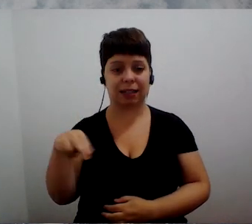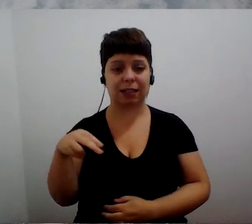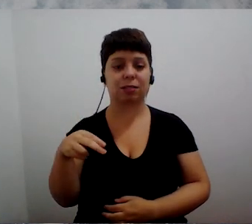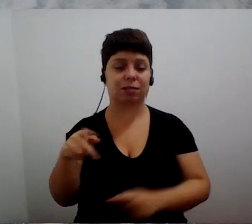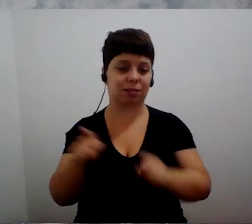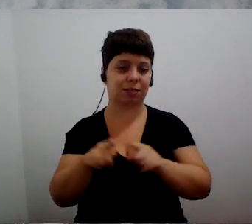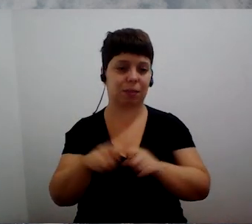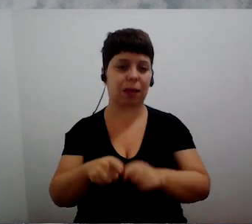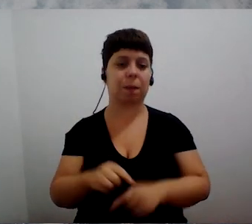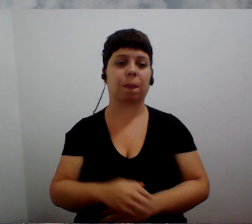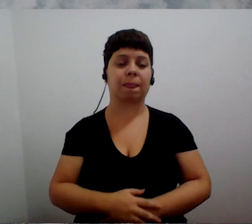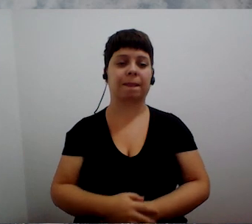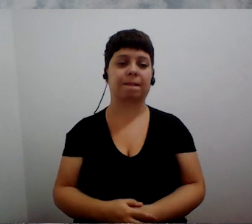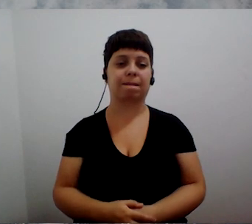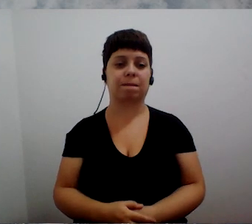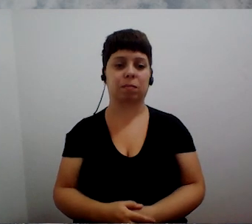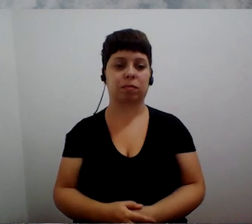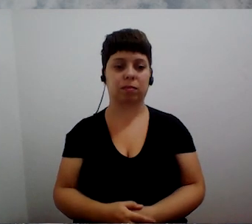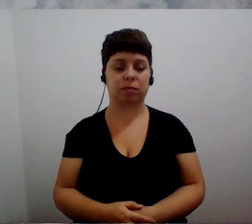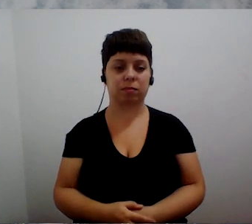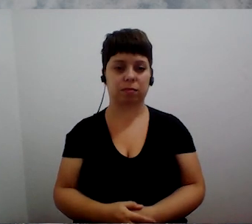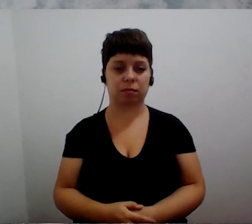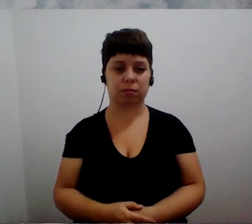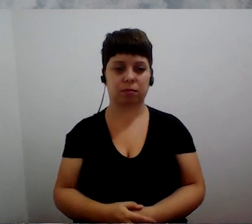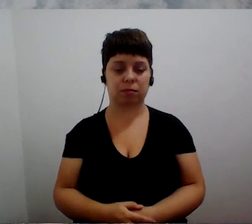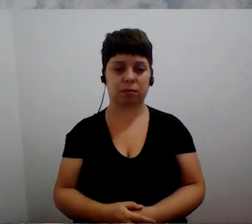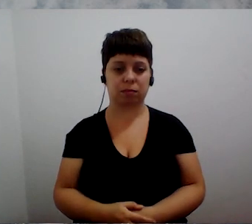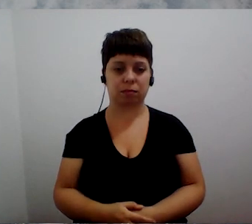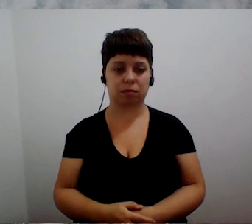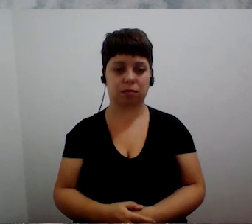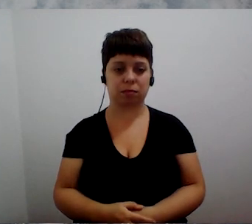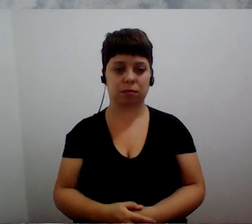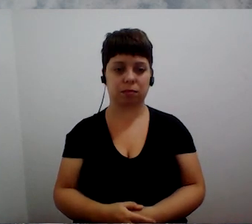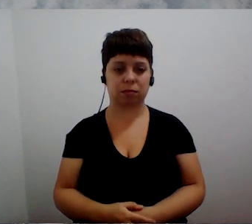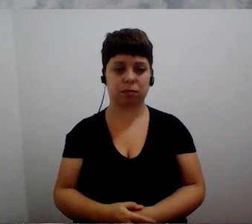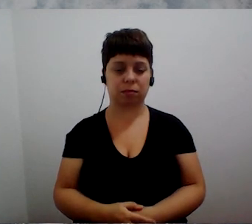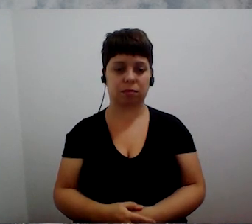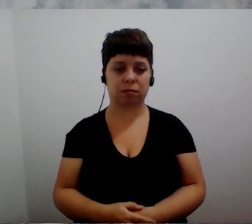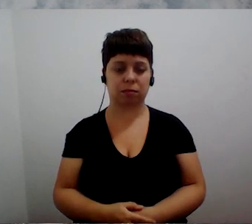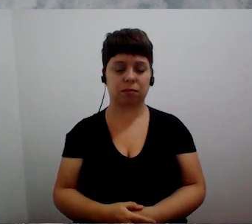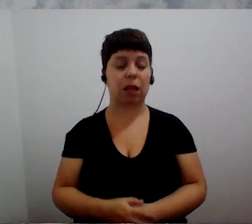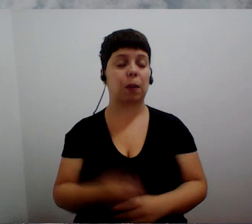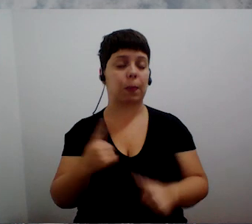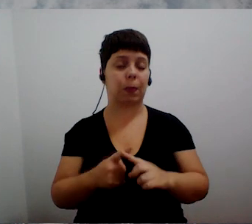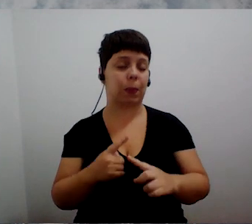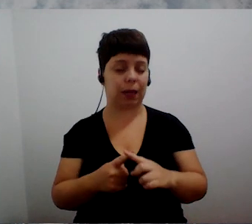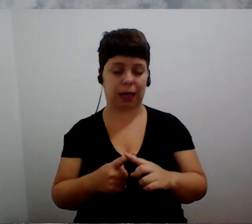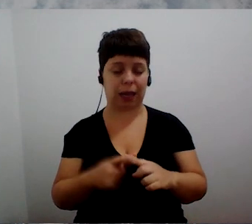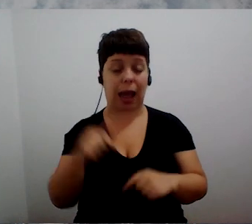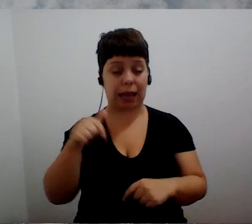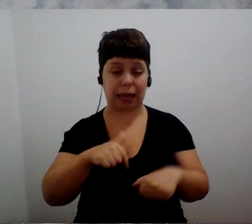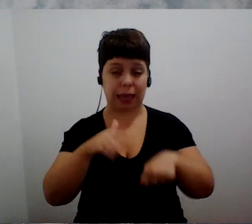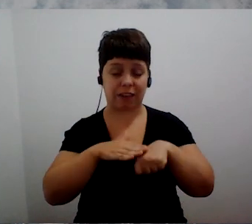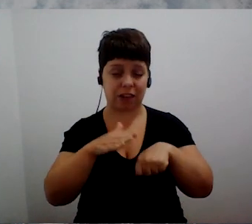Helen, and Karen, too. Of course, you, the same thing about Tuha. Because